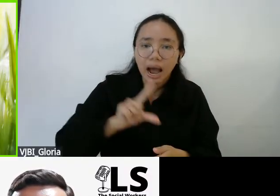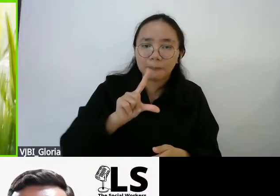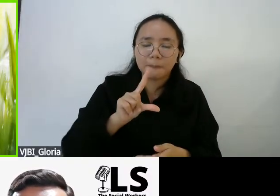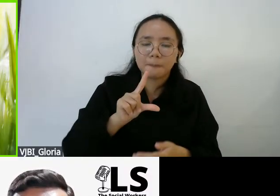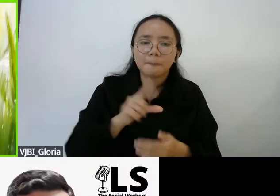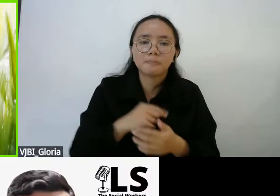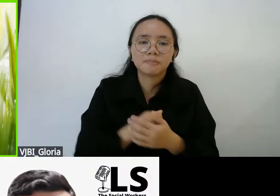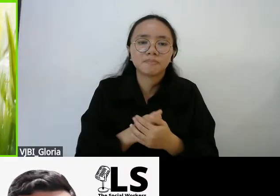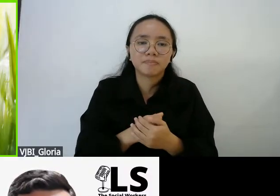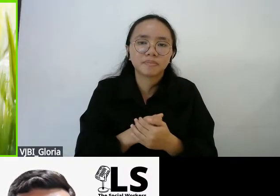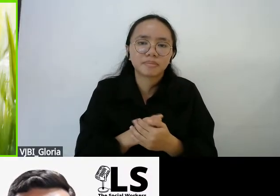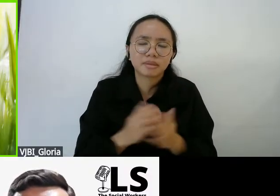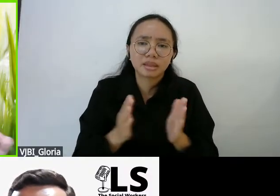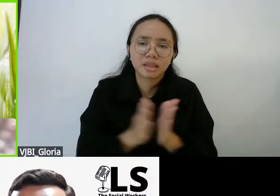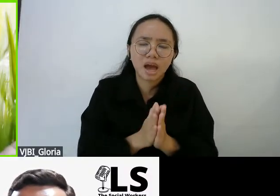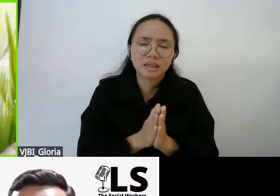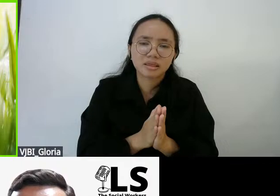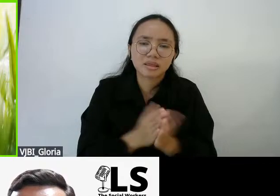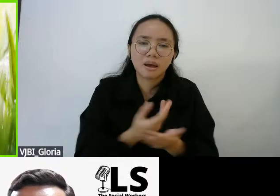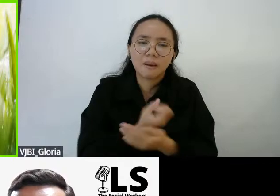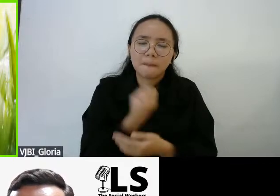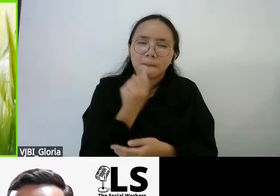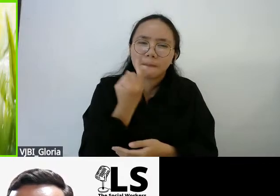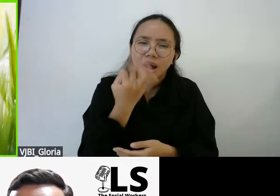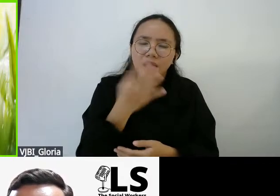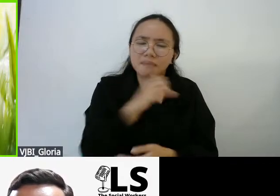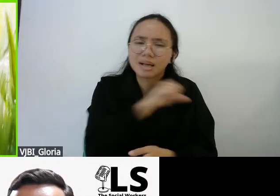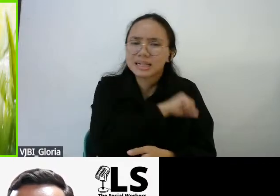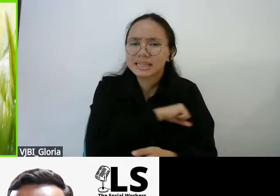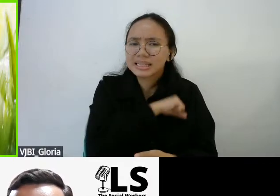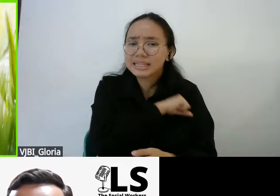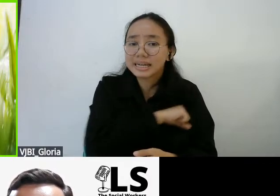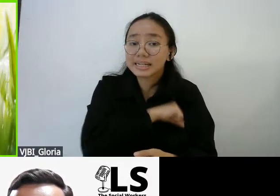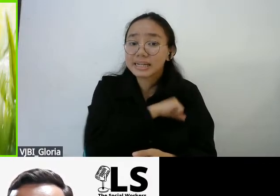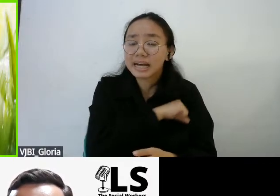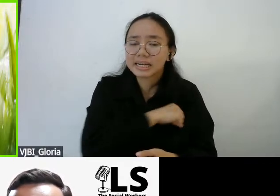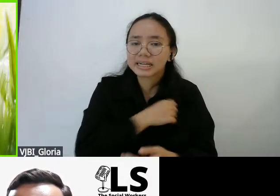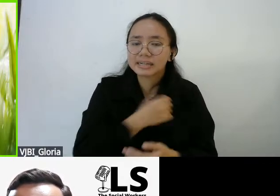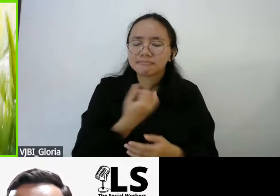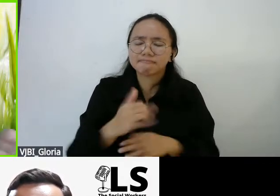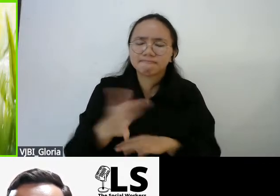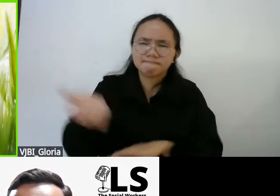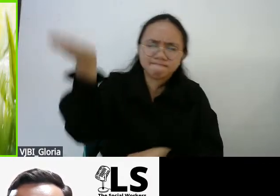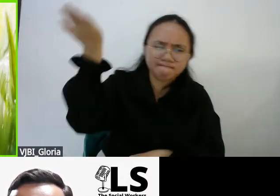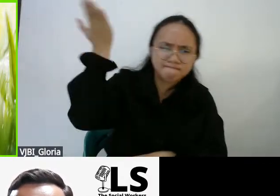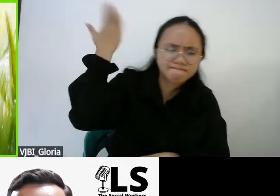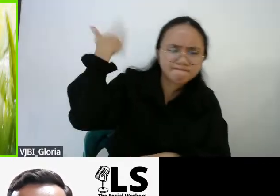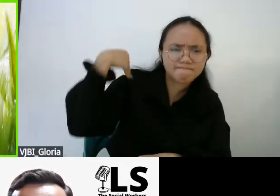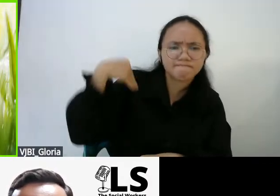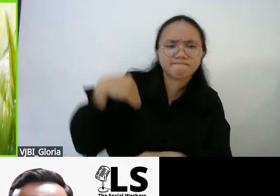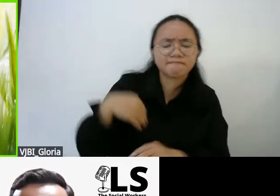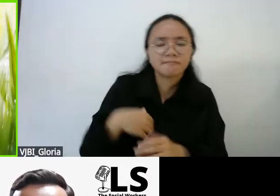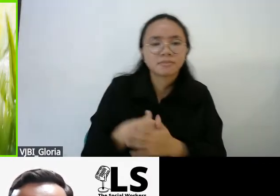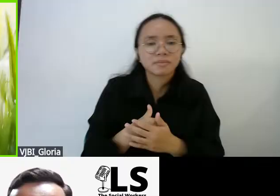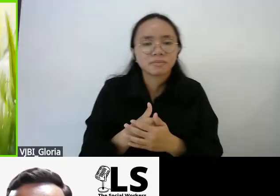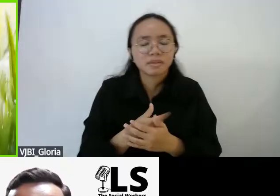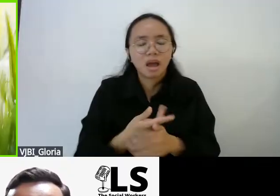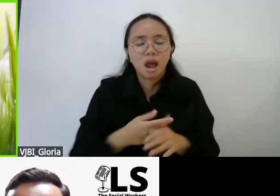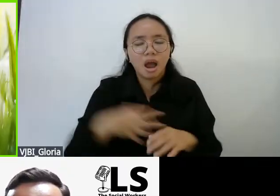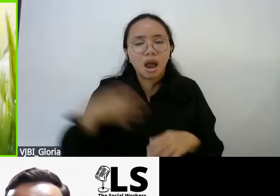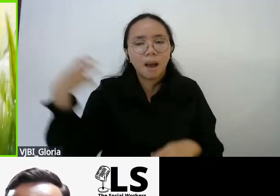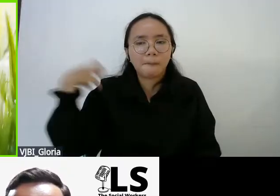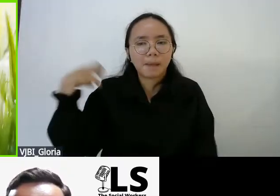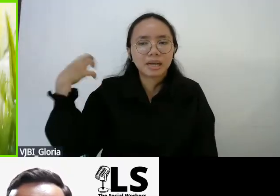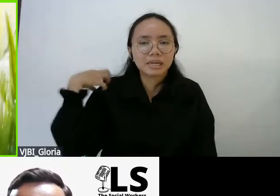South Korea and it was a little worse. And then I went to China and accessibility was even worse than that. Accessibility